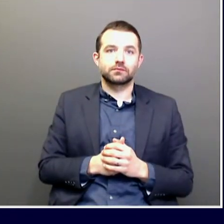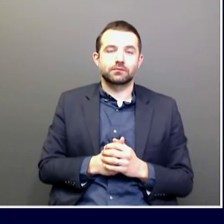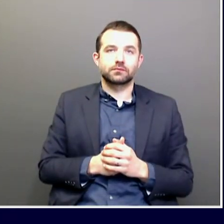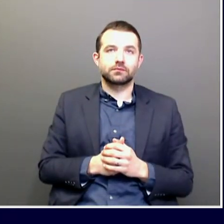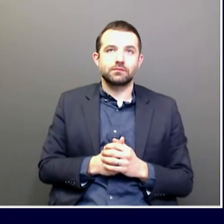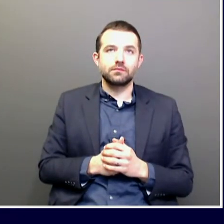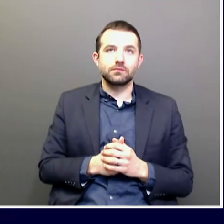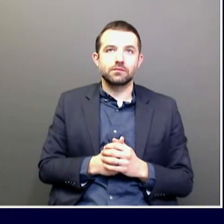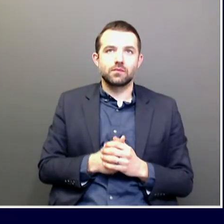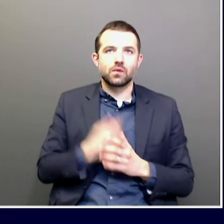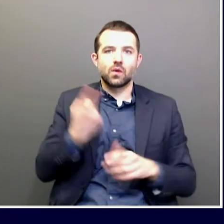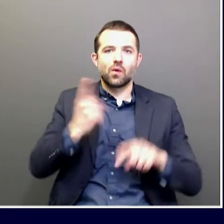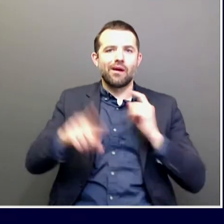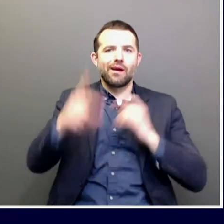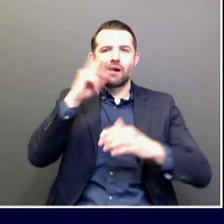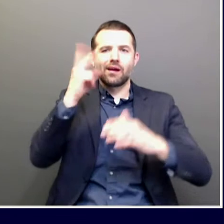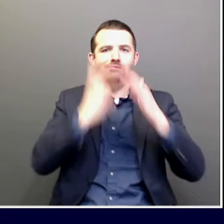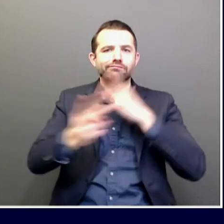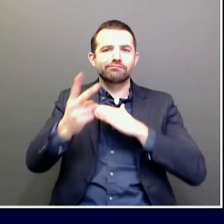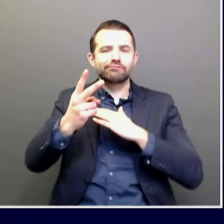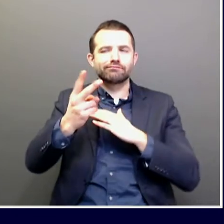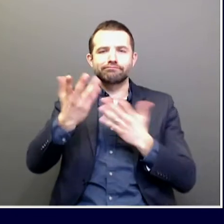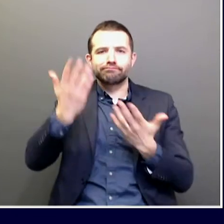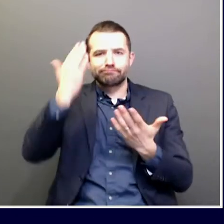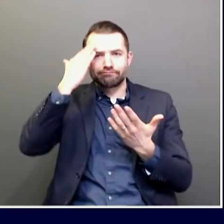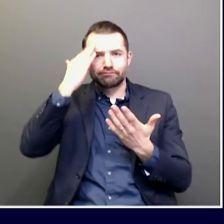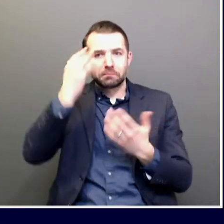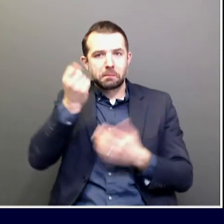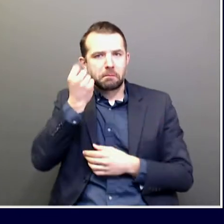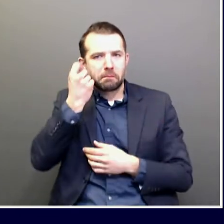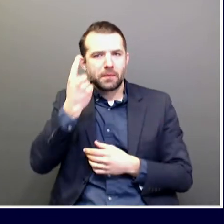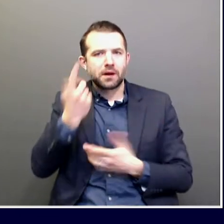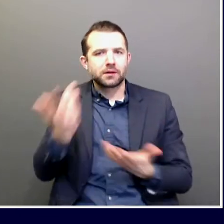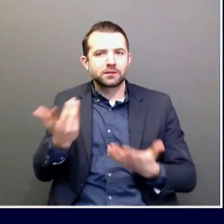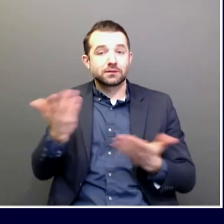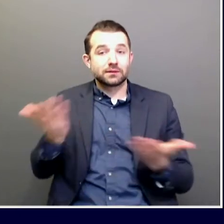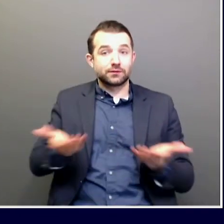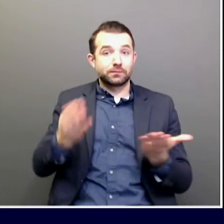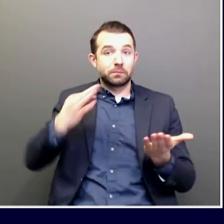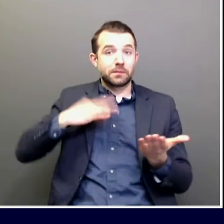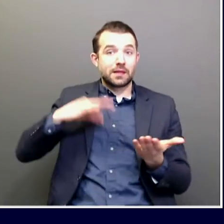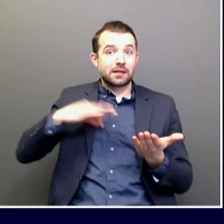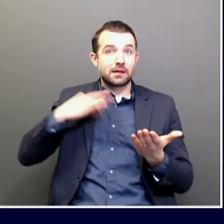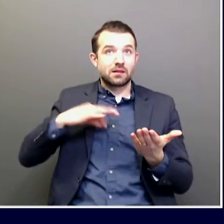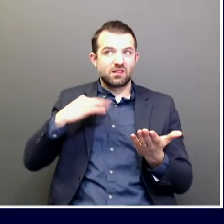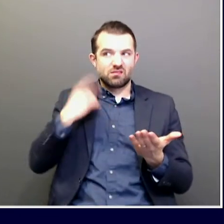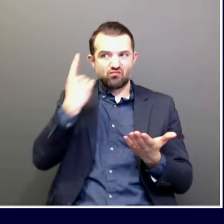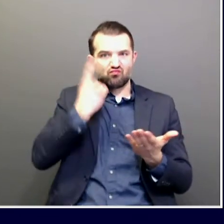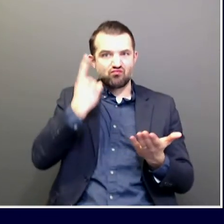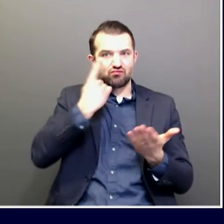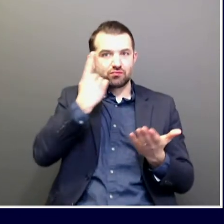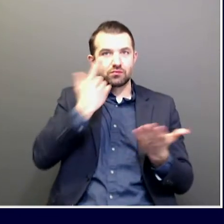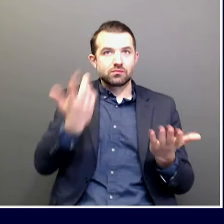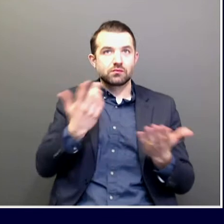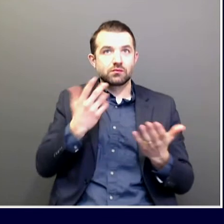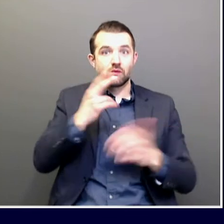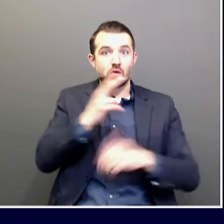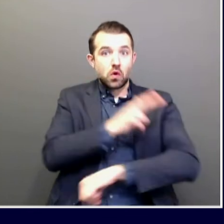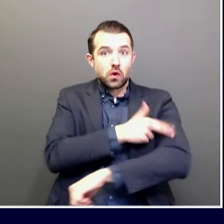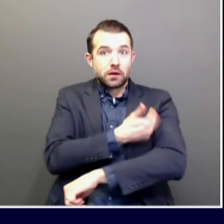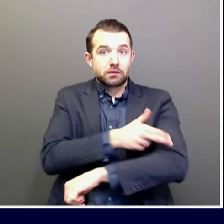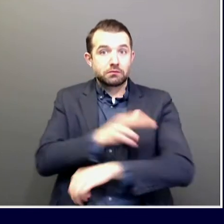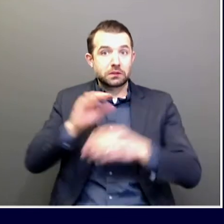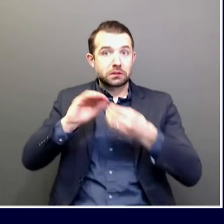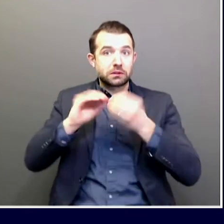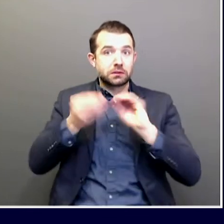declare that? Now, an endemic state is not something that is declared. It is something that, in